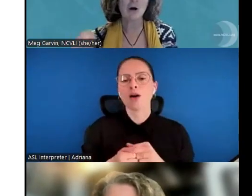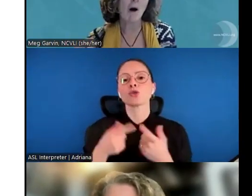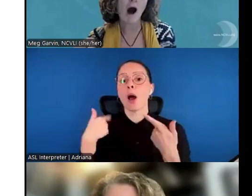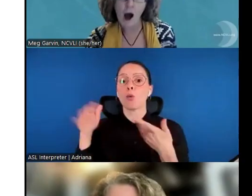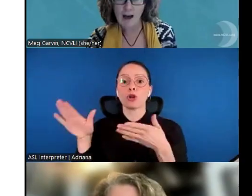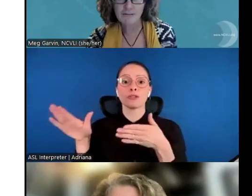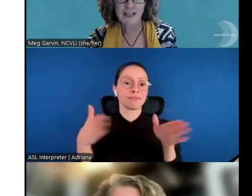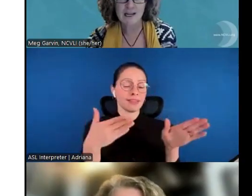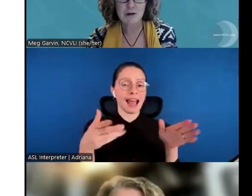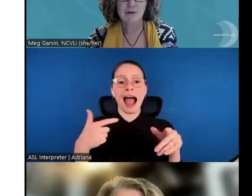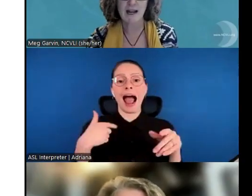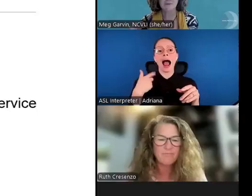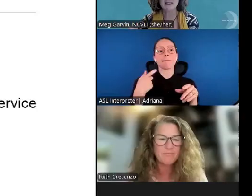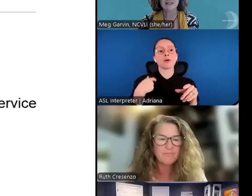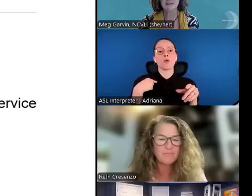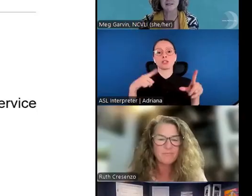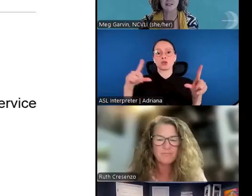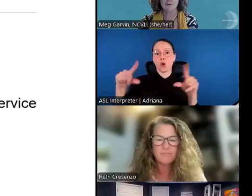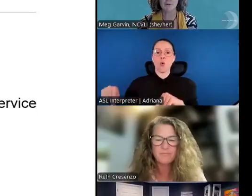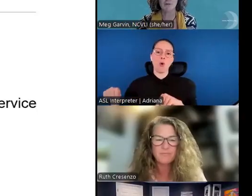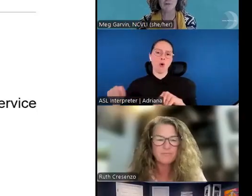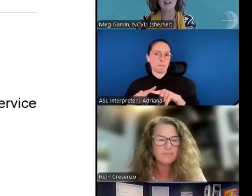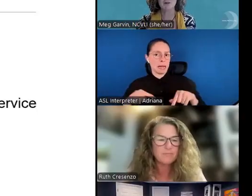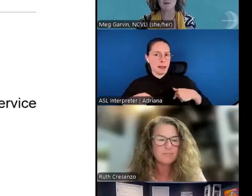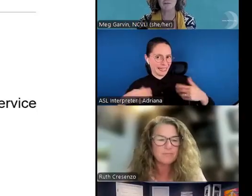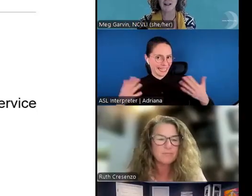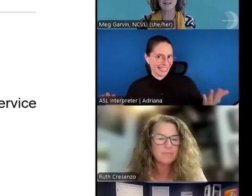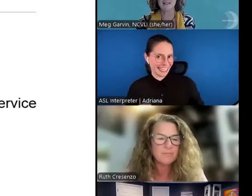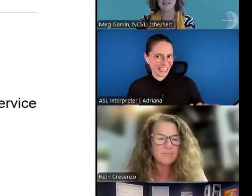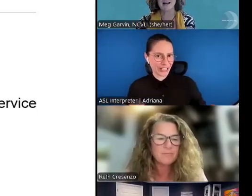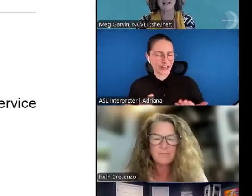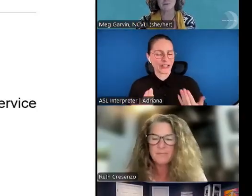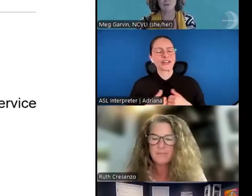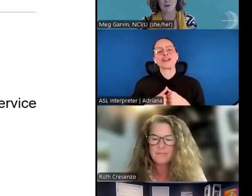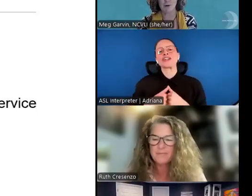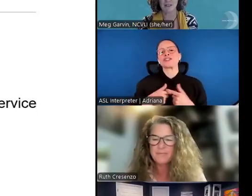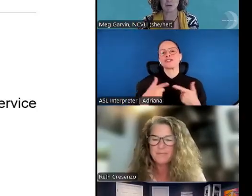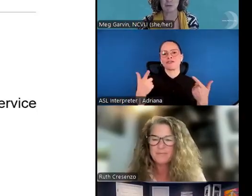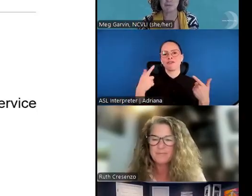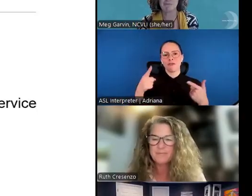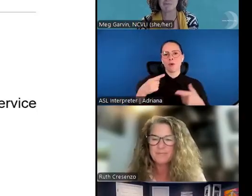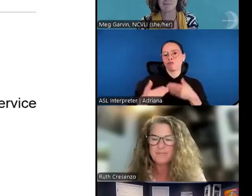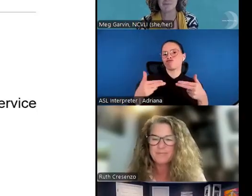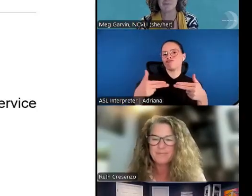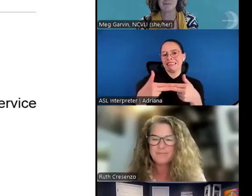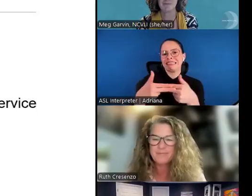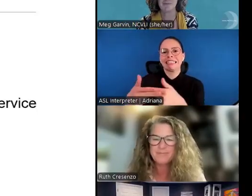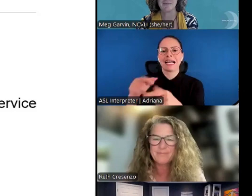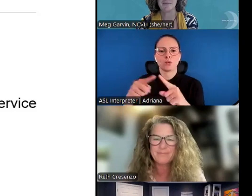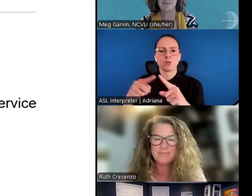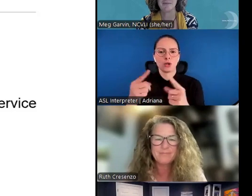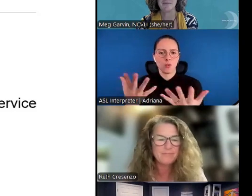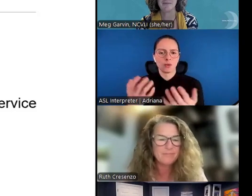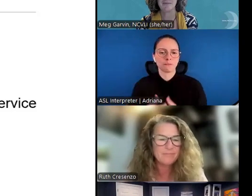going to go off camera, but I am still here, Ruth and Ryan, to advance the slides when you want me to.